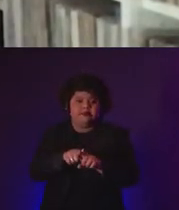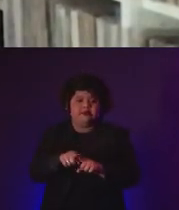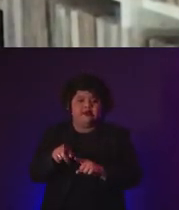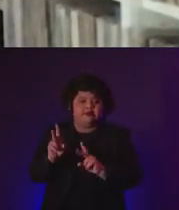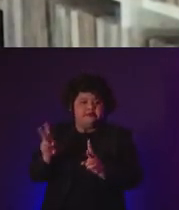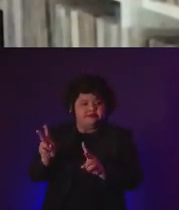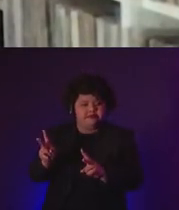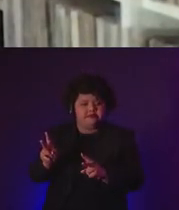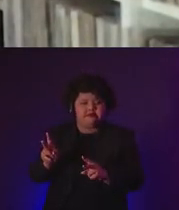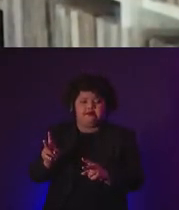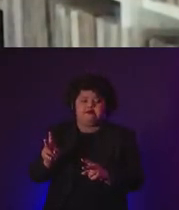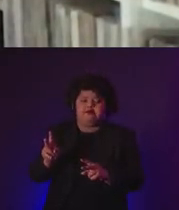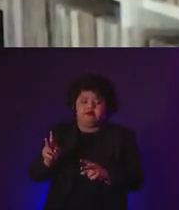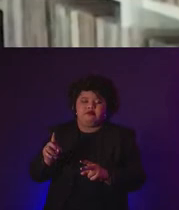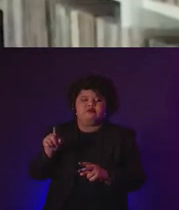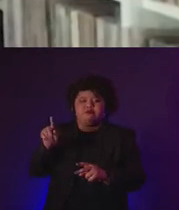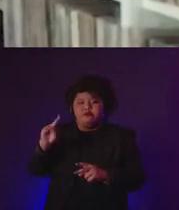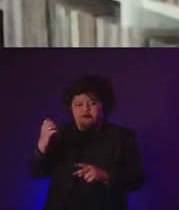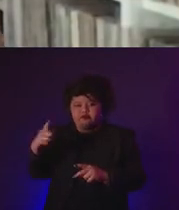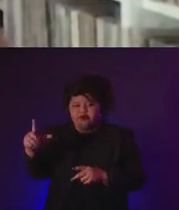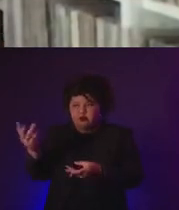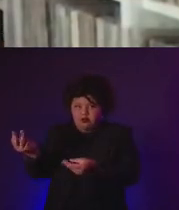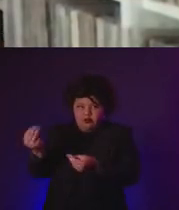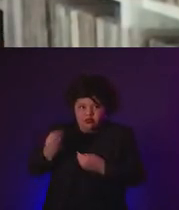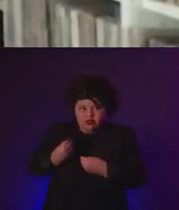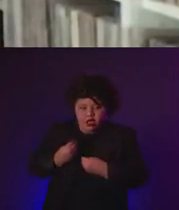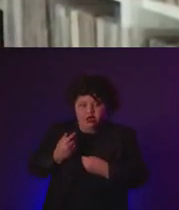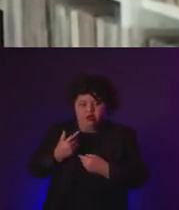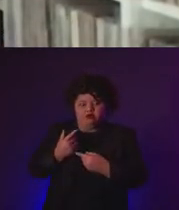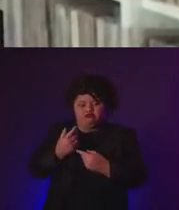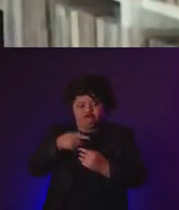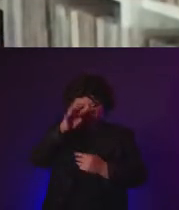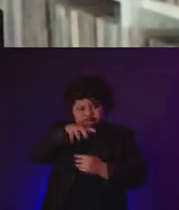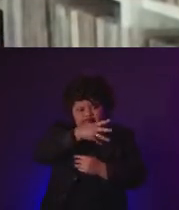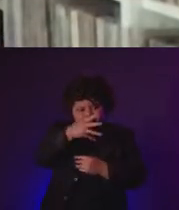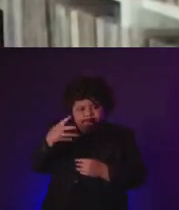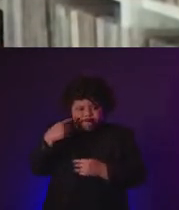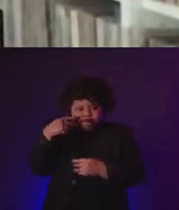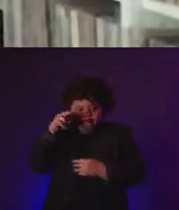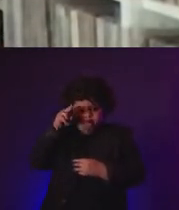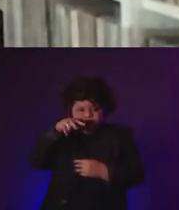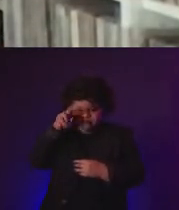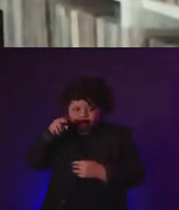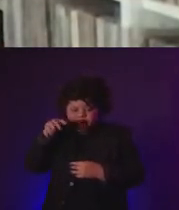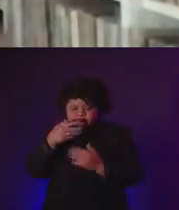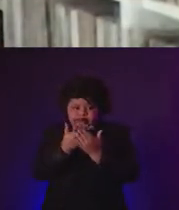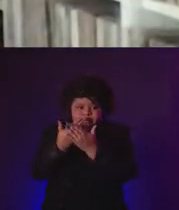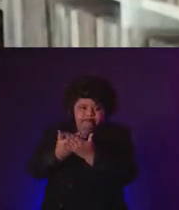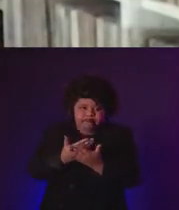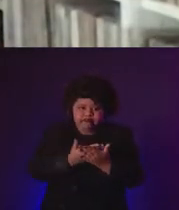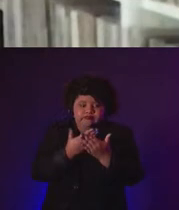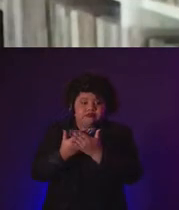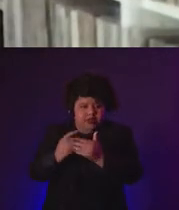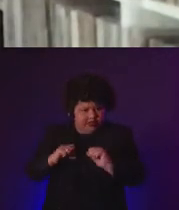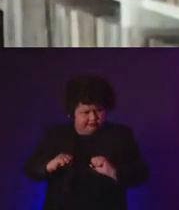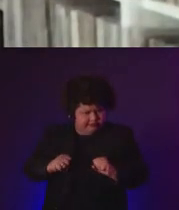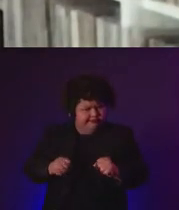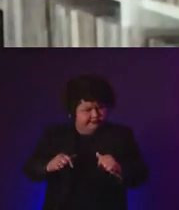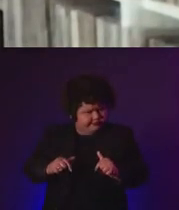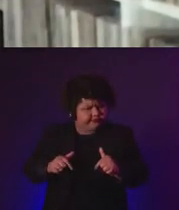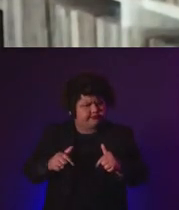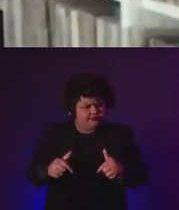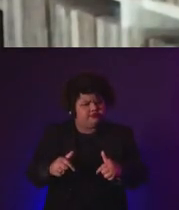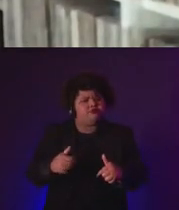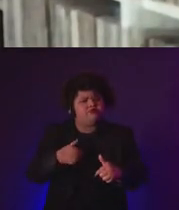for my dissertation. And of course, being the know-it-all graduate student, I decided that I would apply a much more